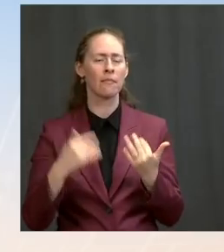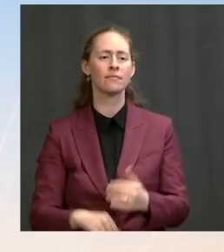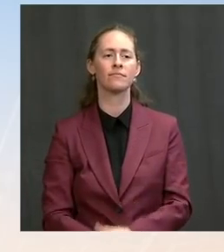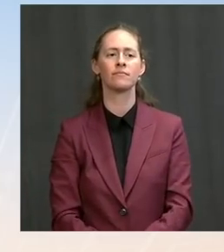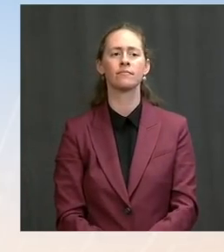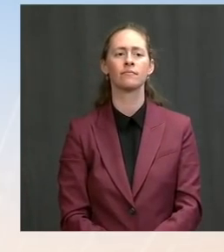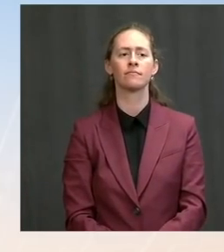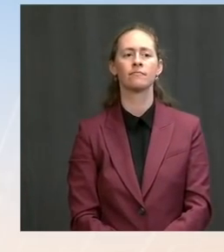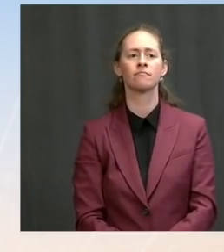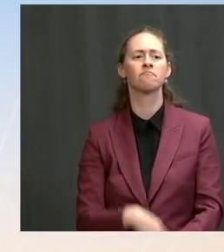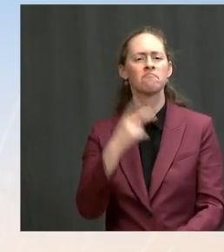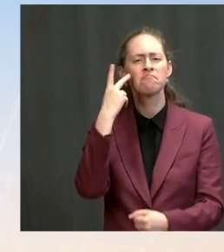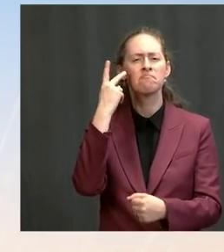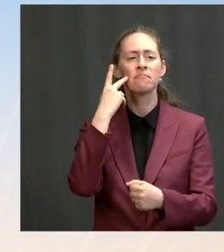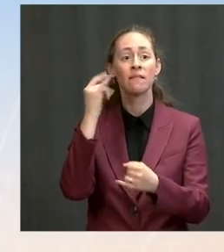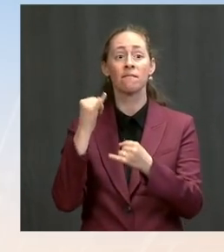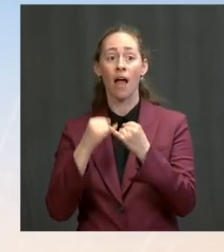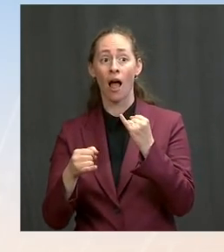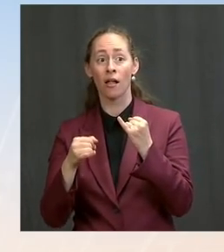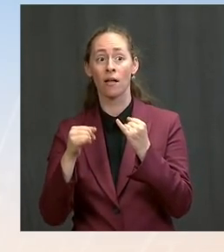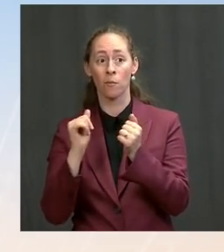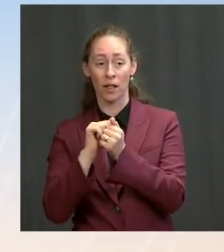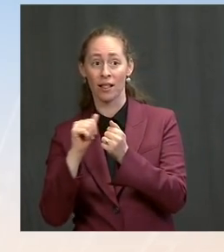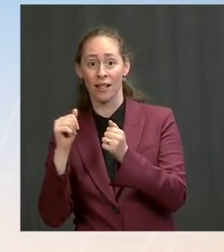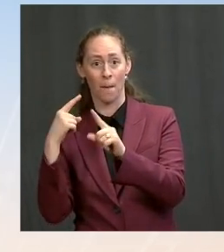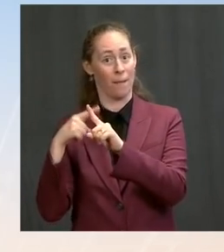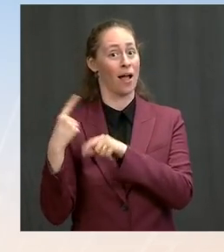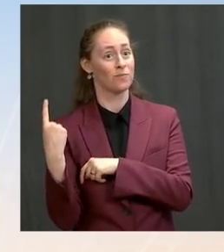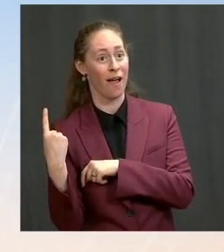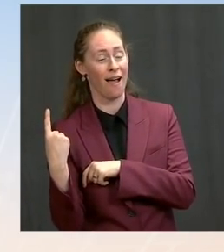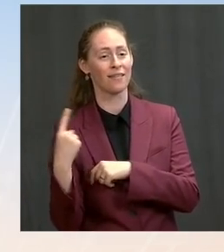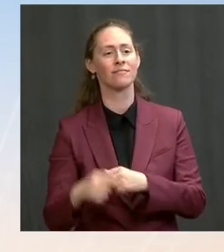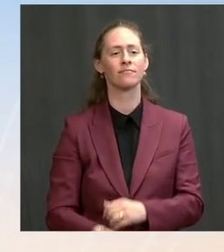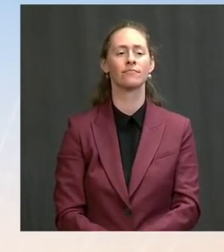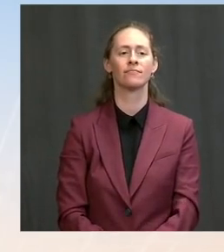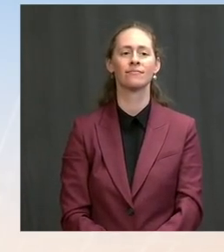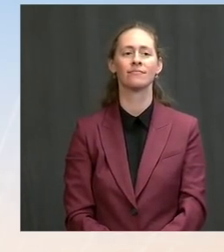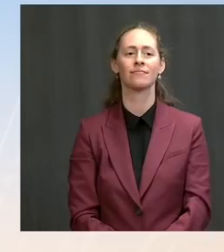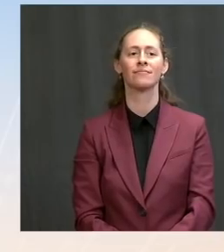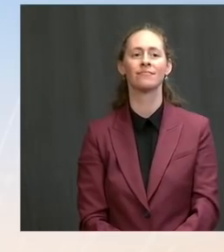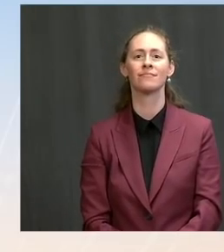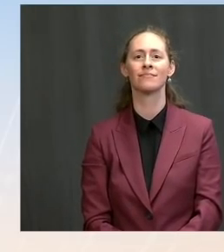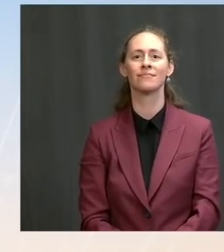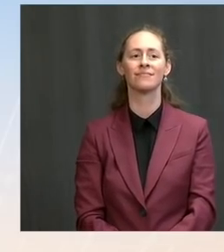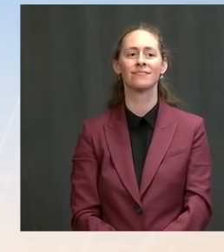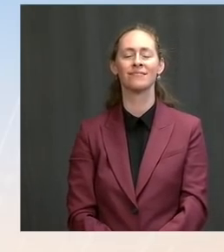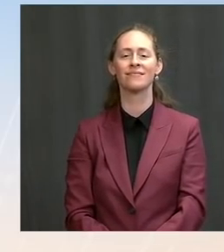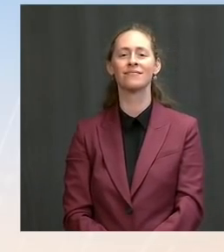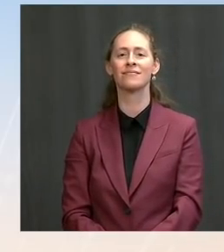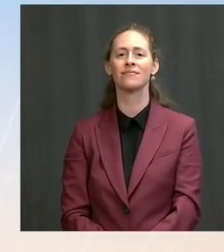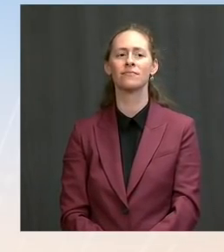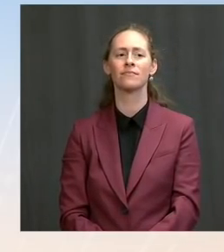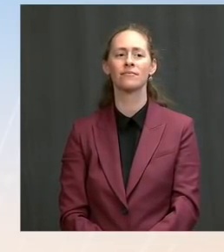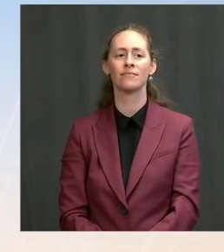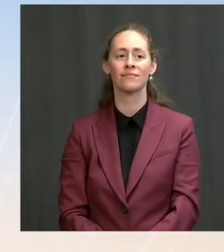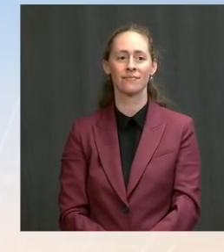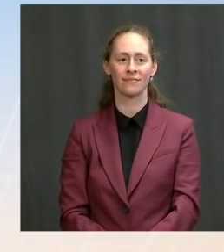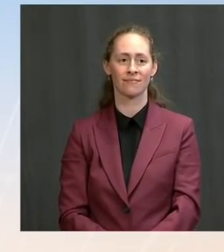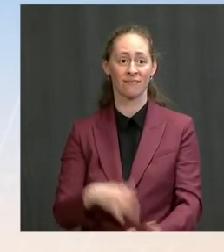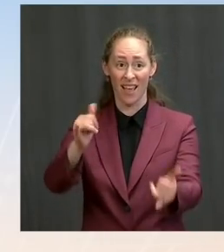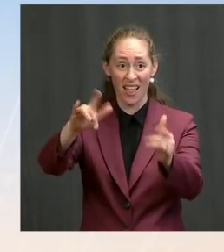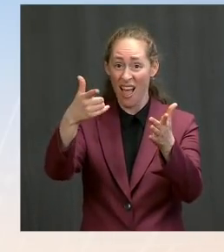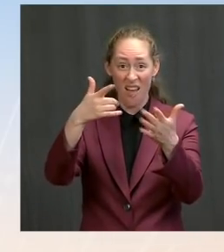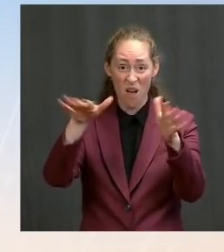is. Thanks. With plus ones. Okay, let me just do one more, because you've been so eagerly awaiting, raising your hand. Go ahead. Right there. Oh, you're not eager anymore. Go